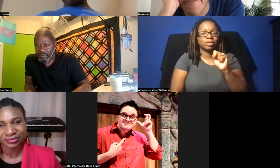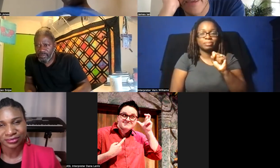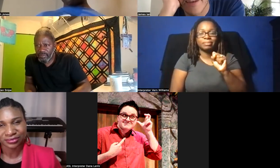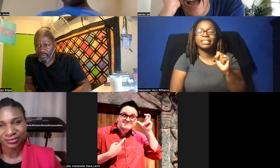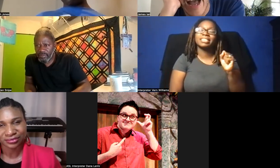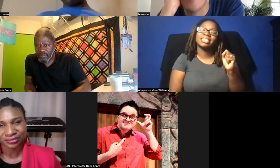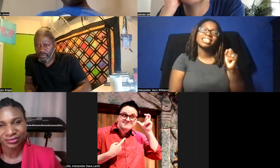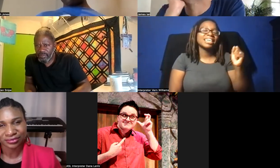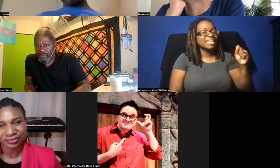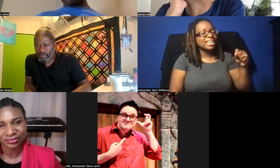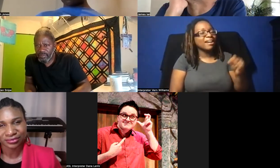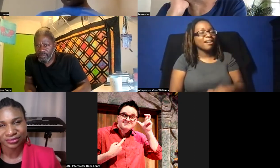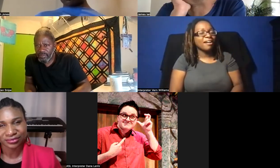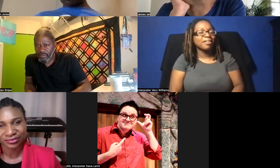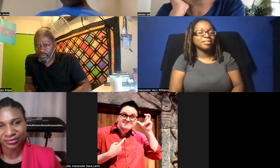I mean,